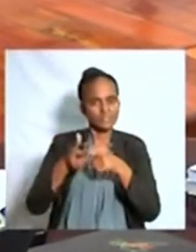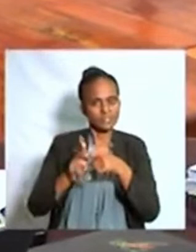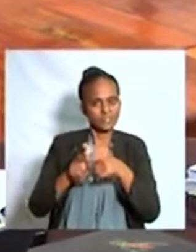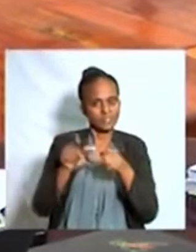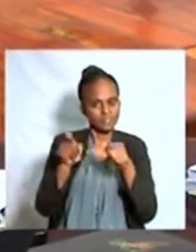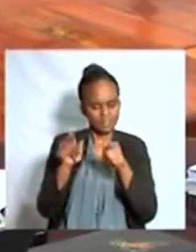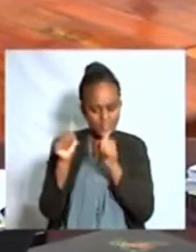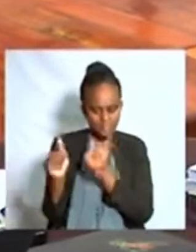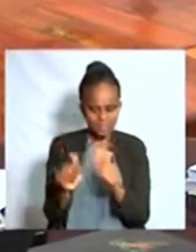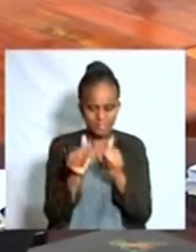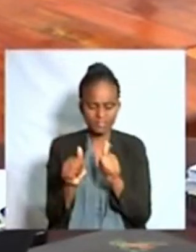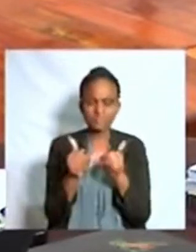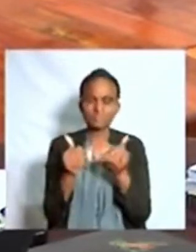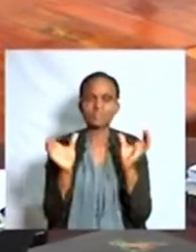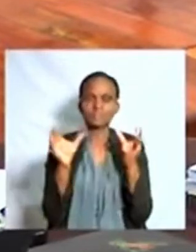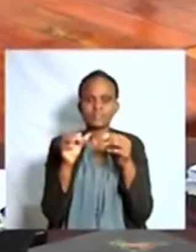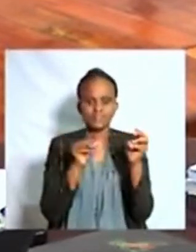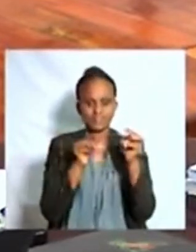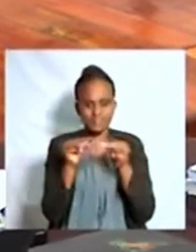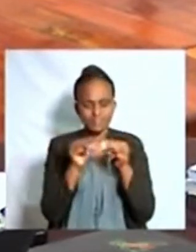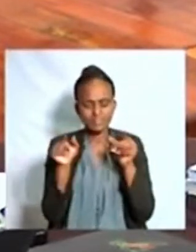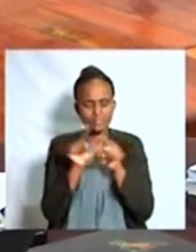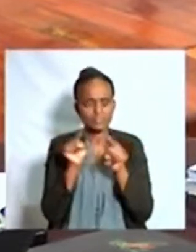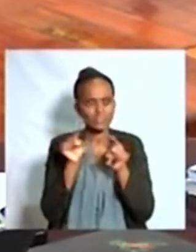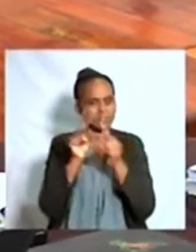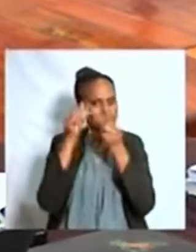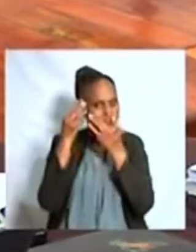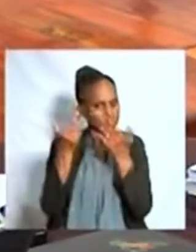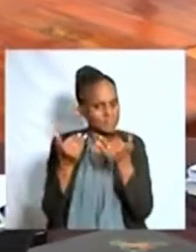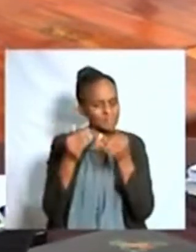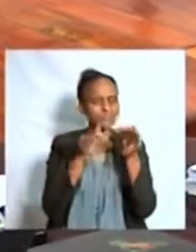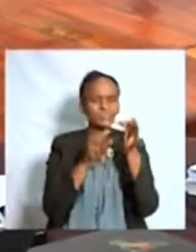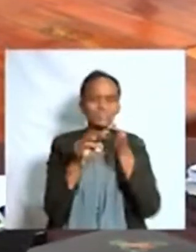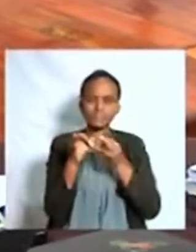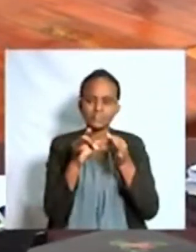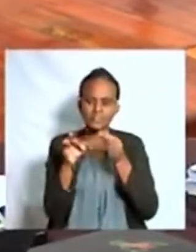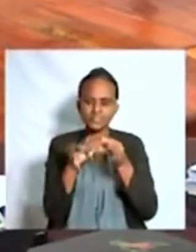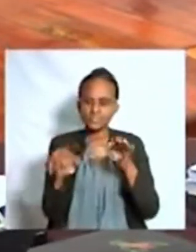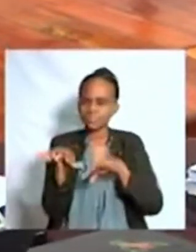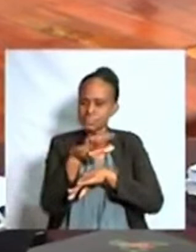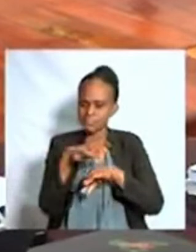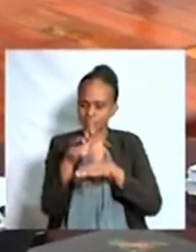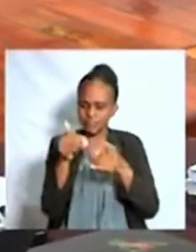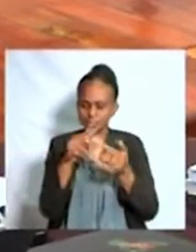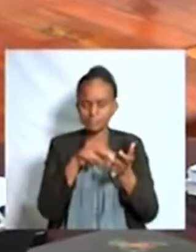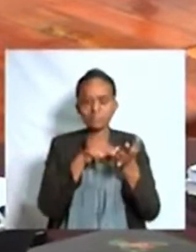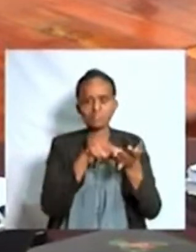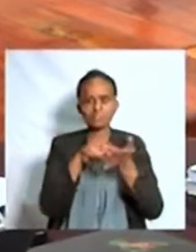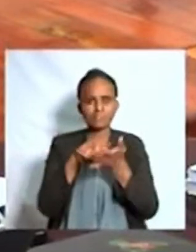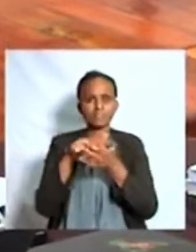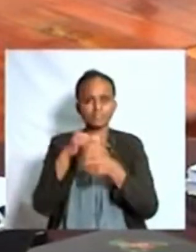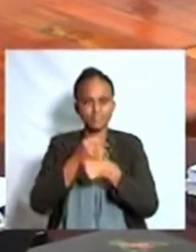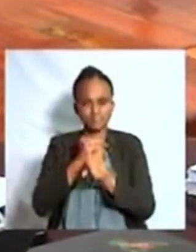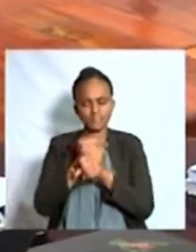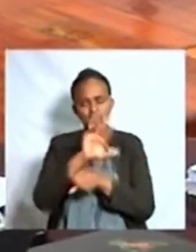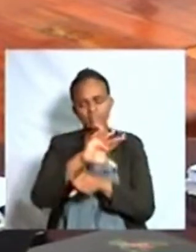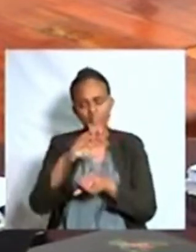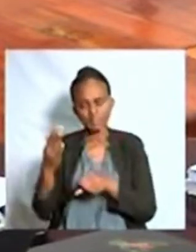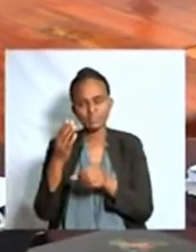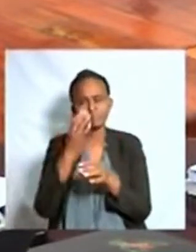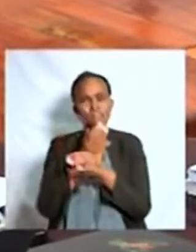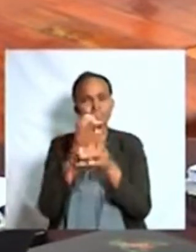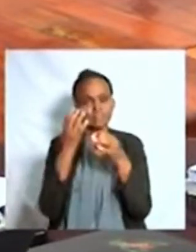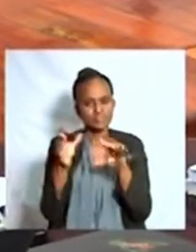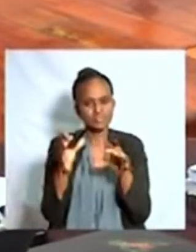Action taken is that the Council management wishes to state that it is organizing transport for moving the item back to Chinsali